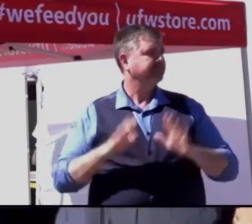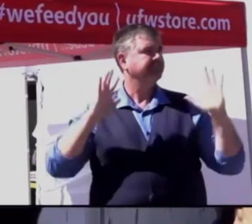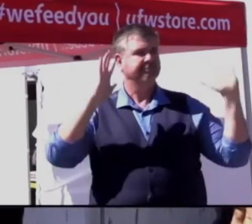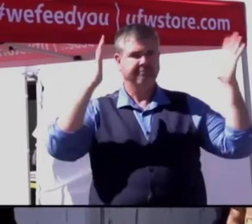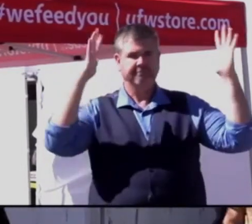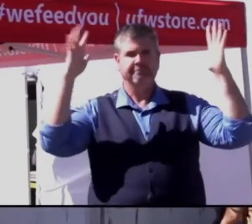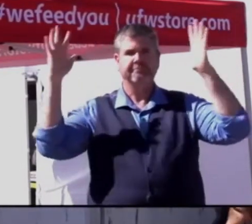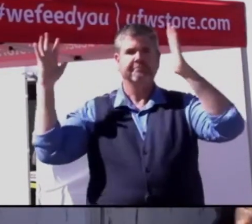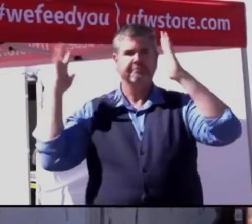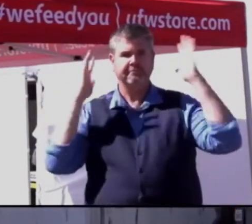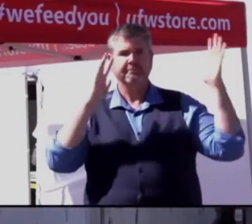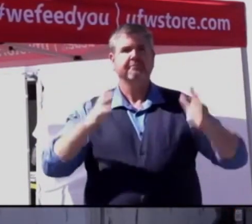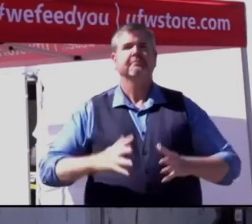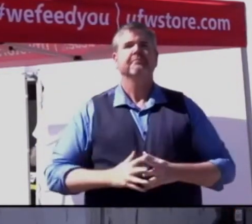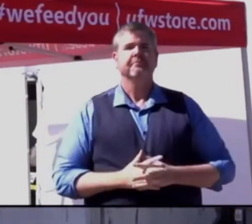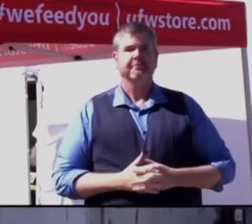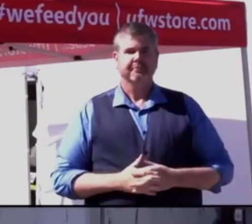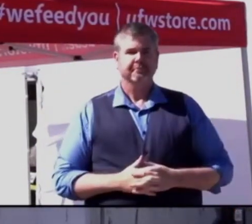Mayor Constantine. Is